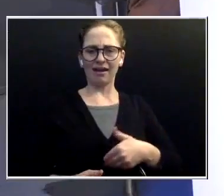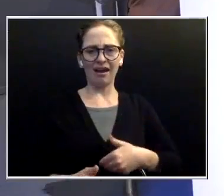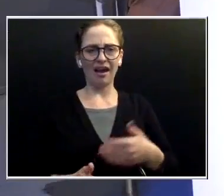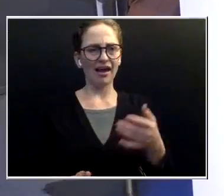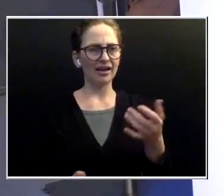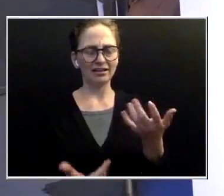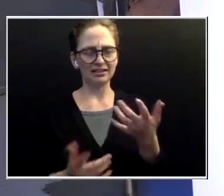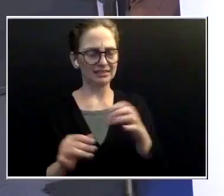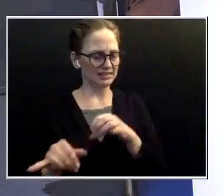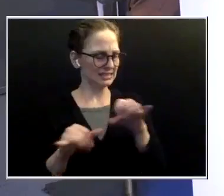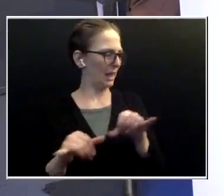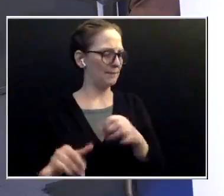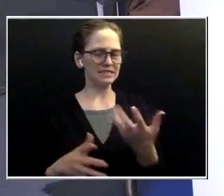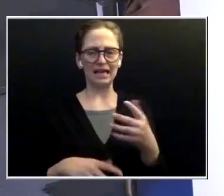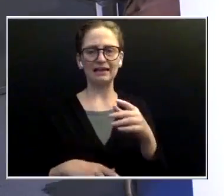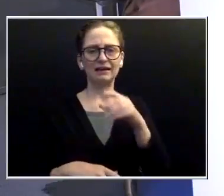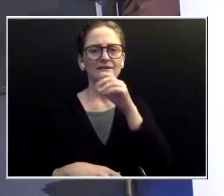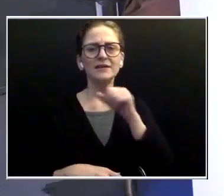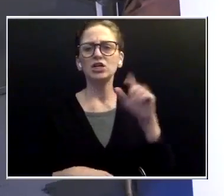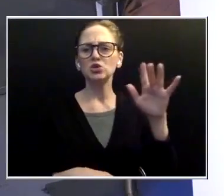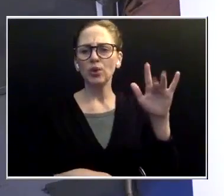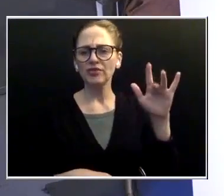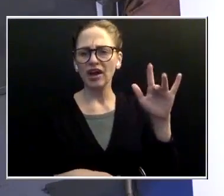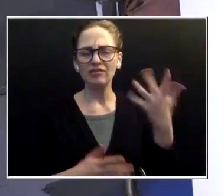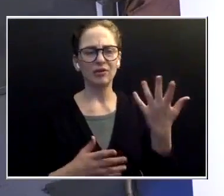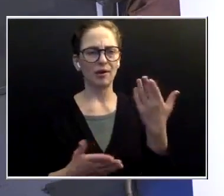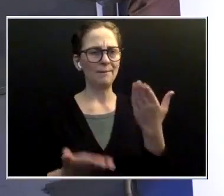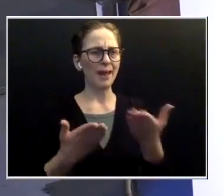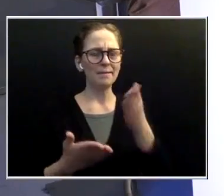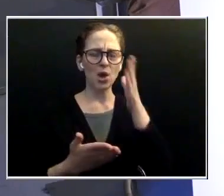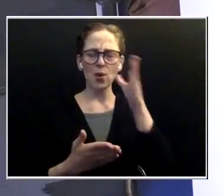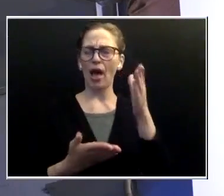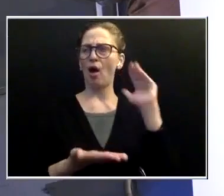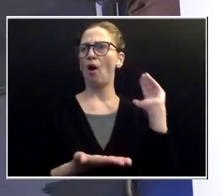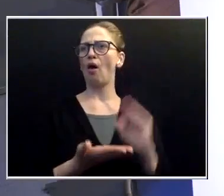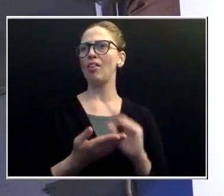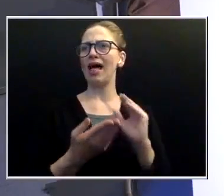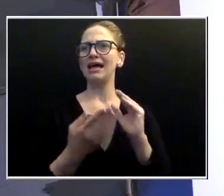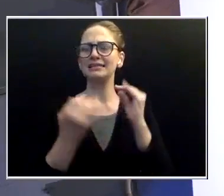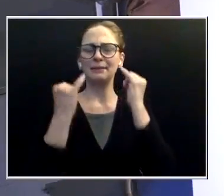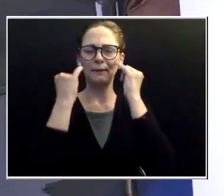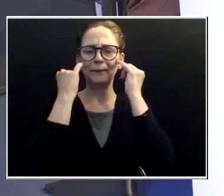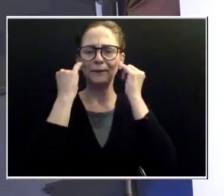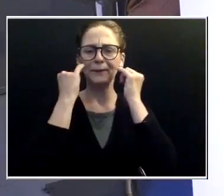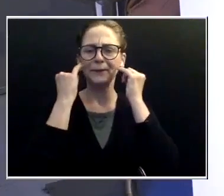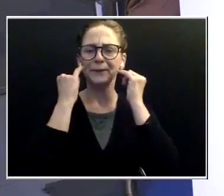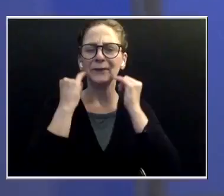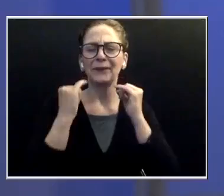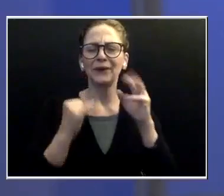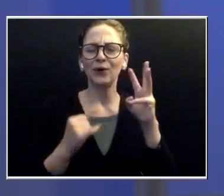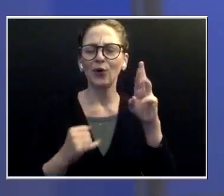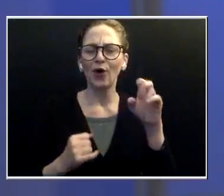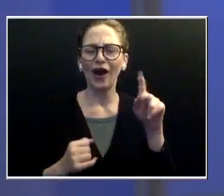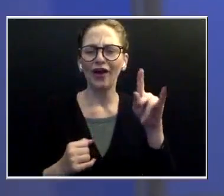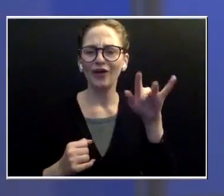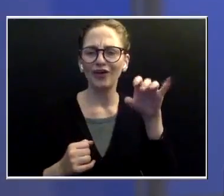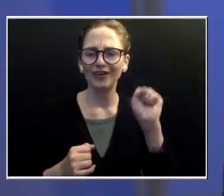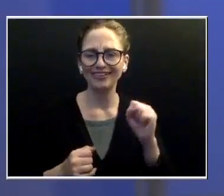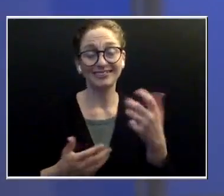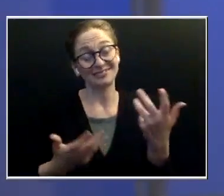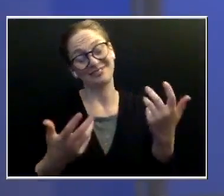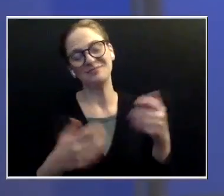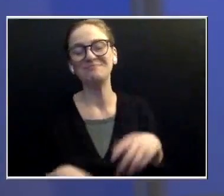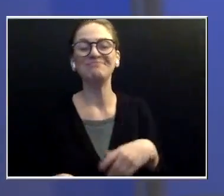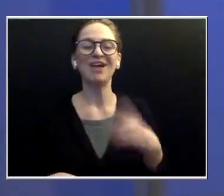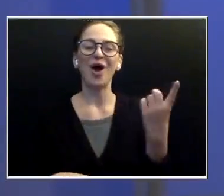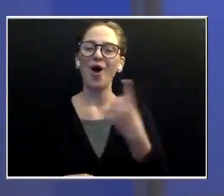Yeah. Just turning it over. But I mean, you can look at it both ways. But I always say, go learn and